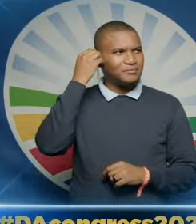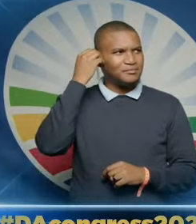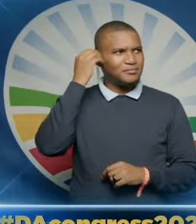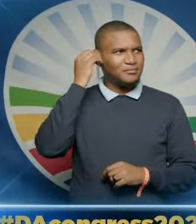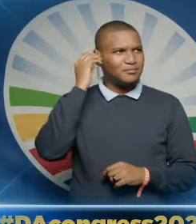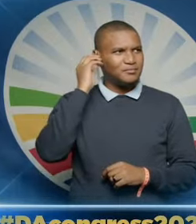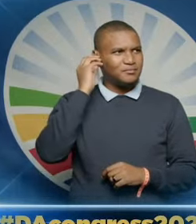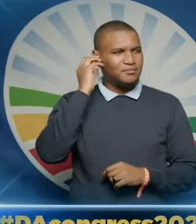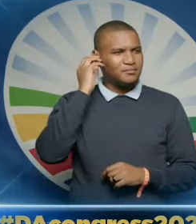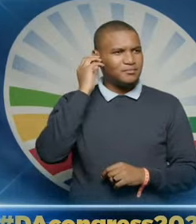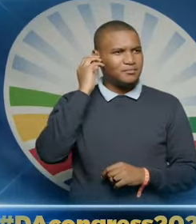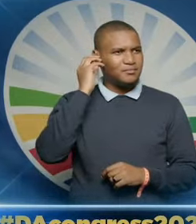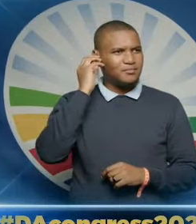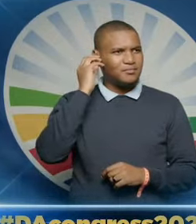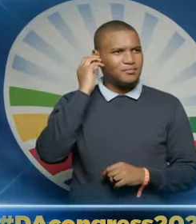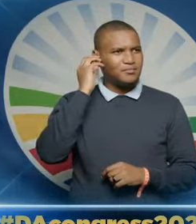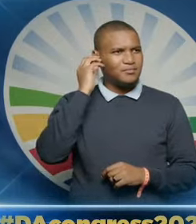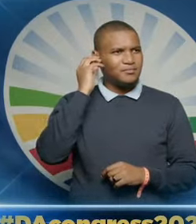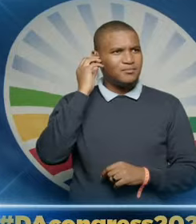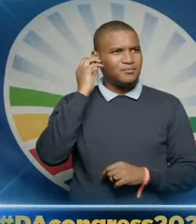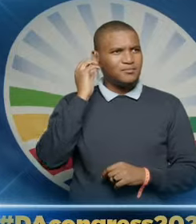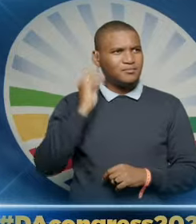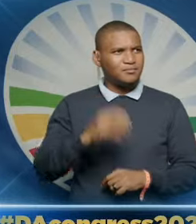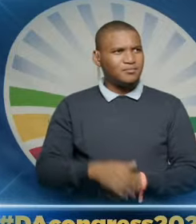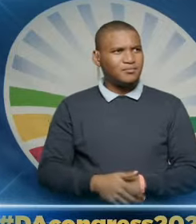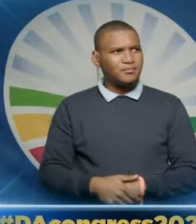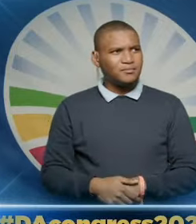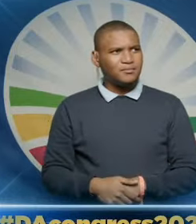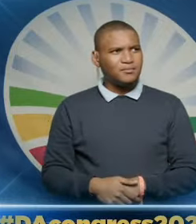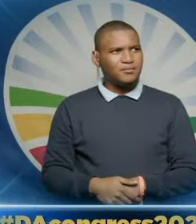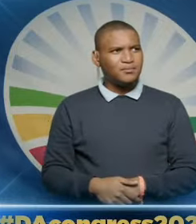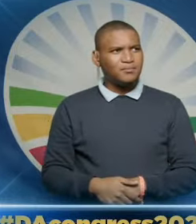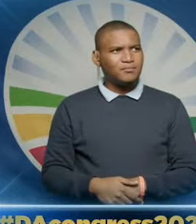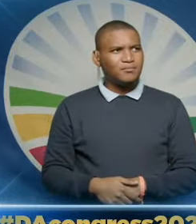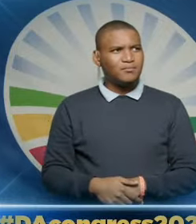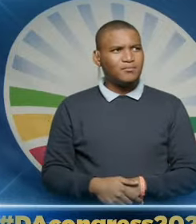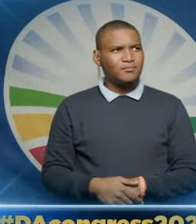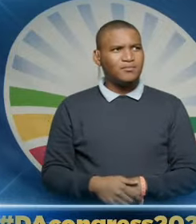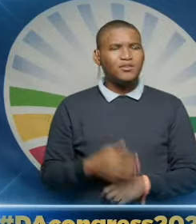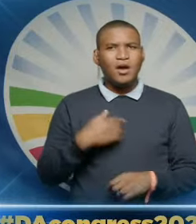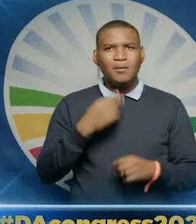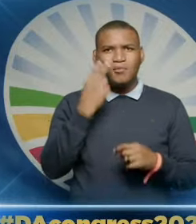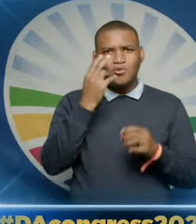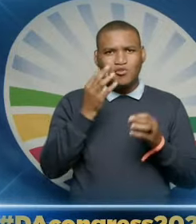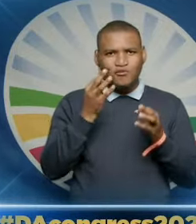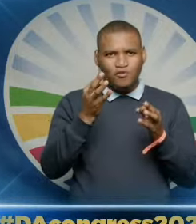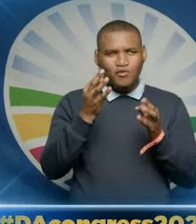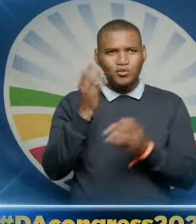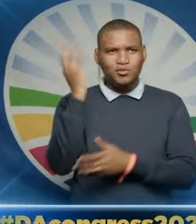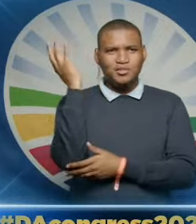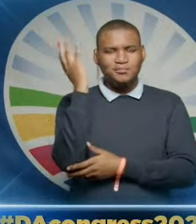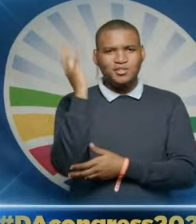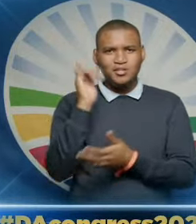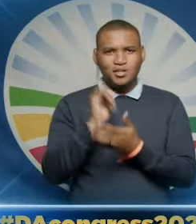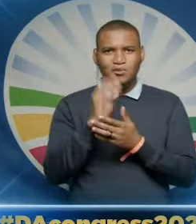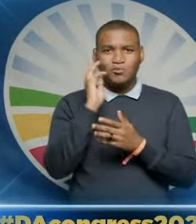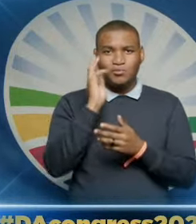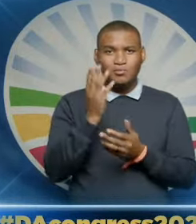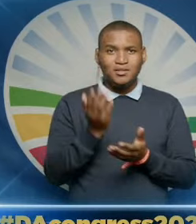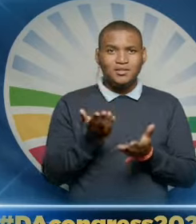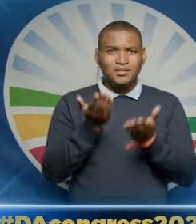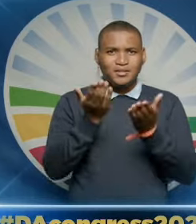Plan C. Plan C. Sir, if I can just jump back to you. I'm looking forward to the speeches that are going to be